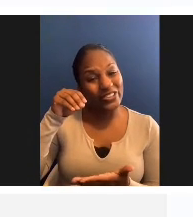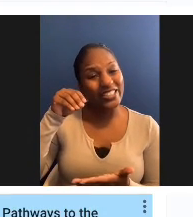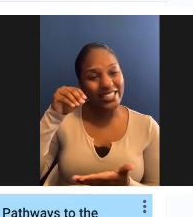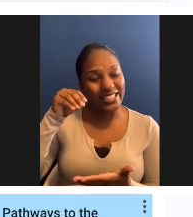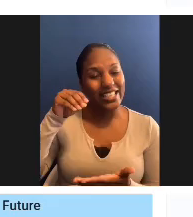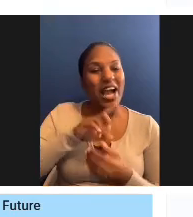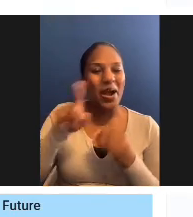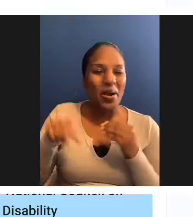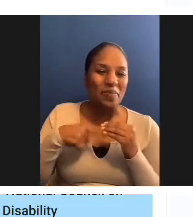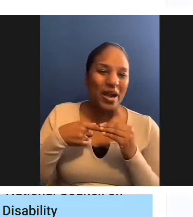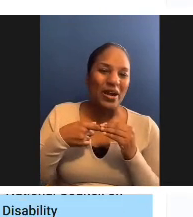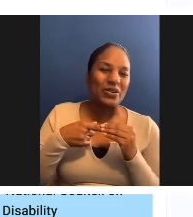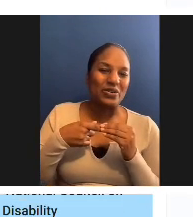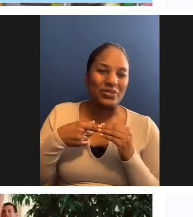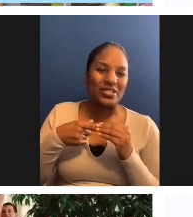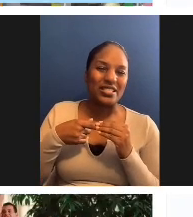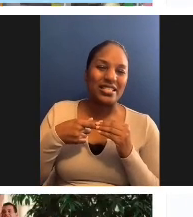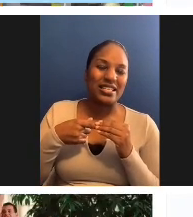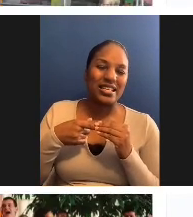about